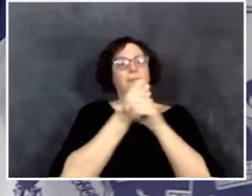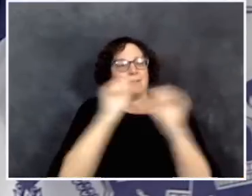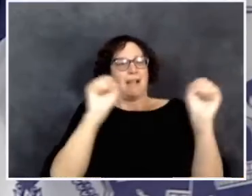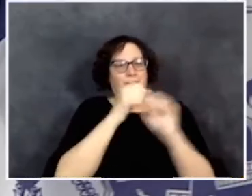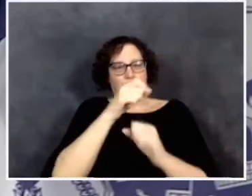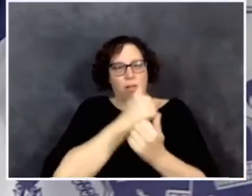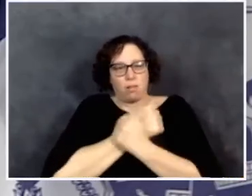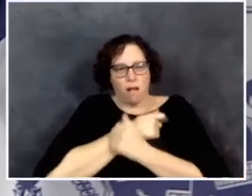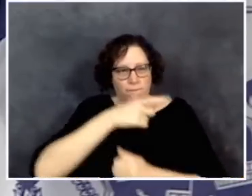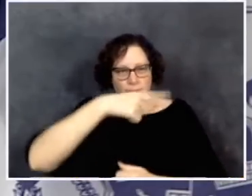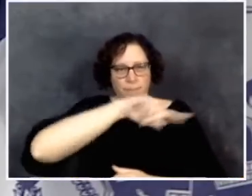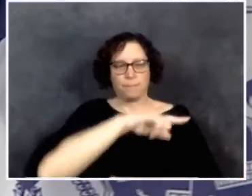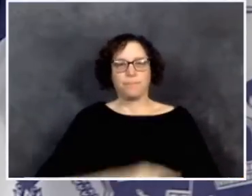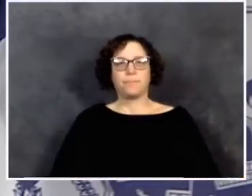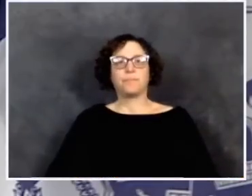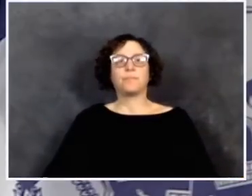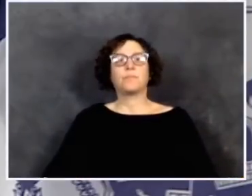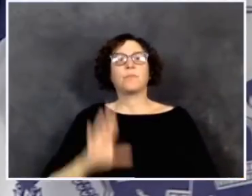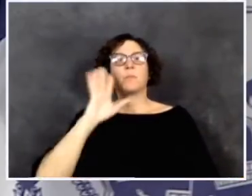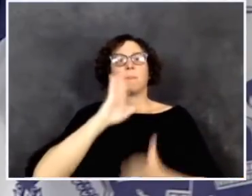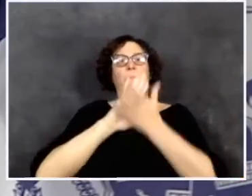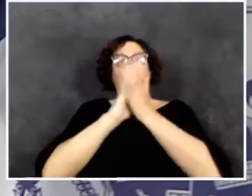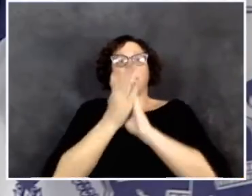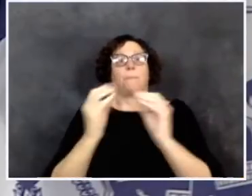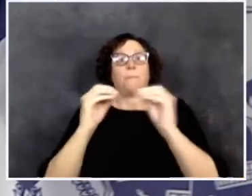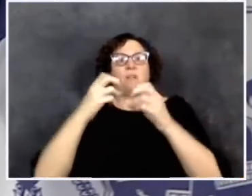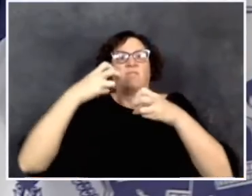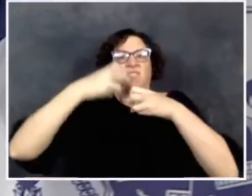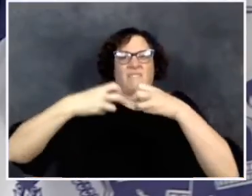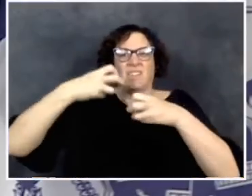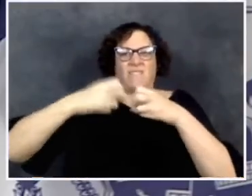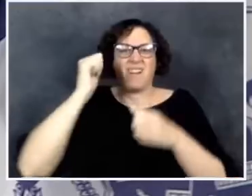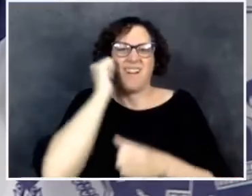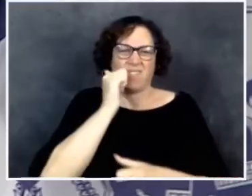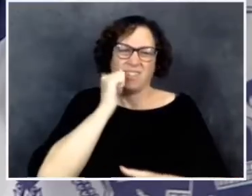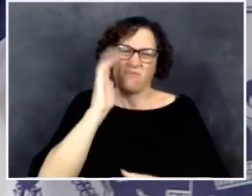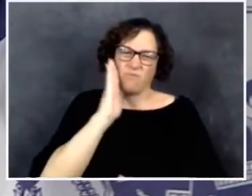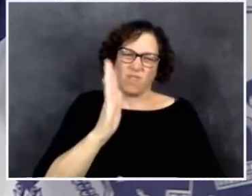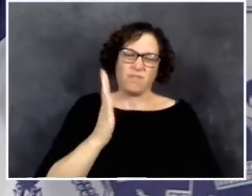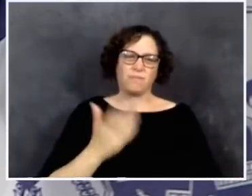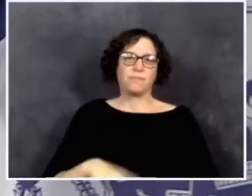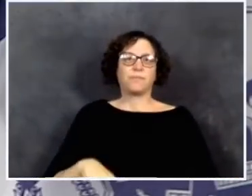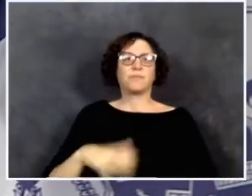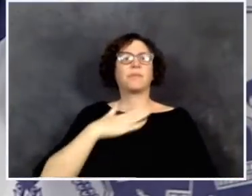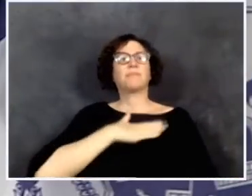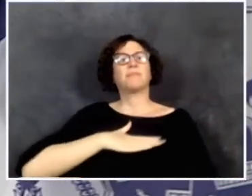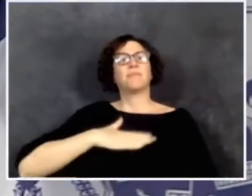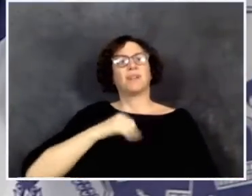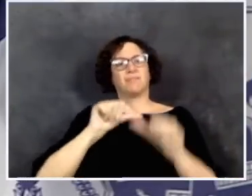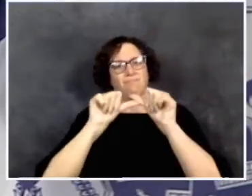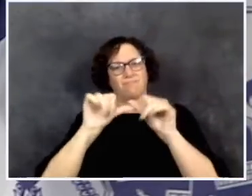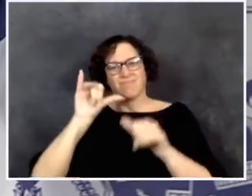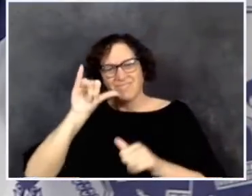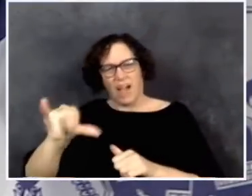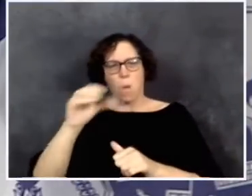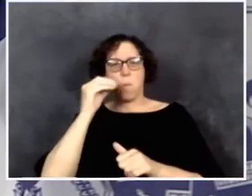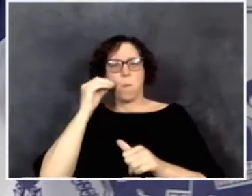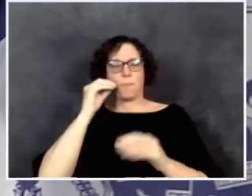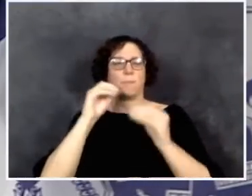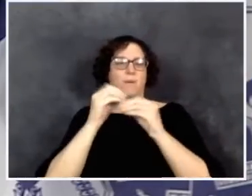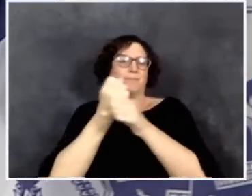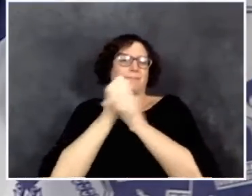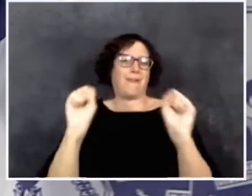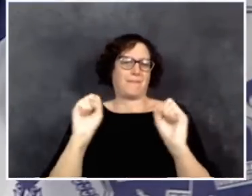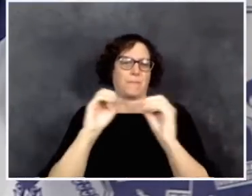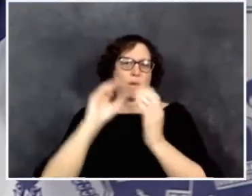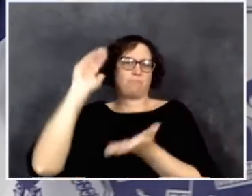corner and can start to bring things back to normal. With that, let's take questions from our colleagues in the media. And please let me know the name and the outlet. We'll